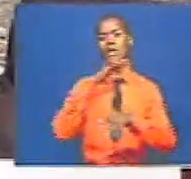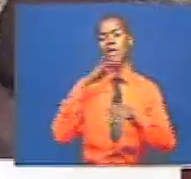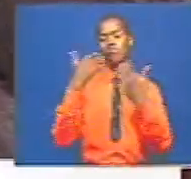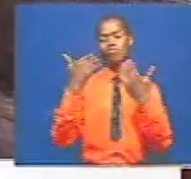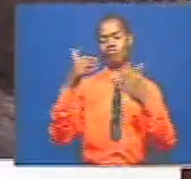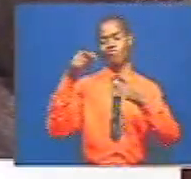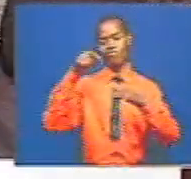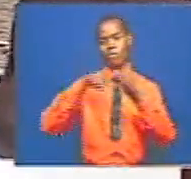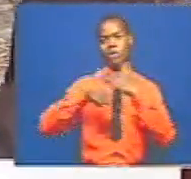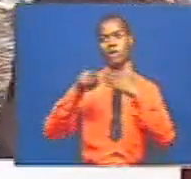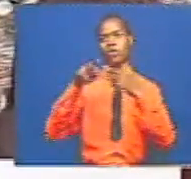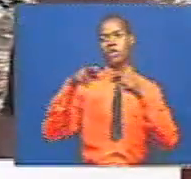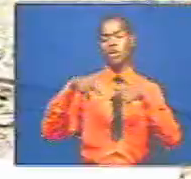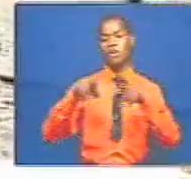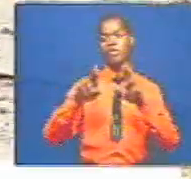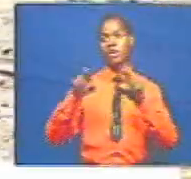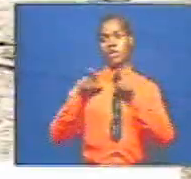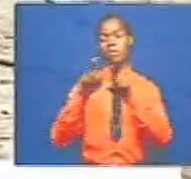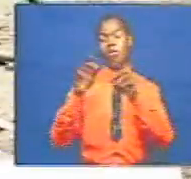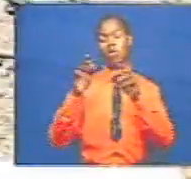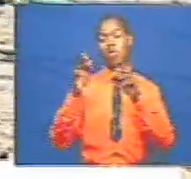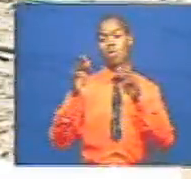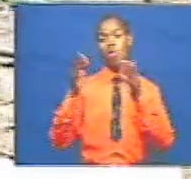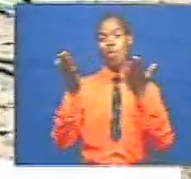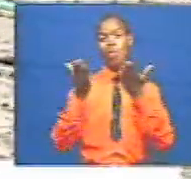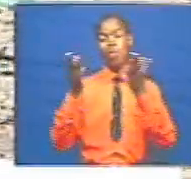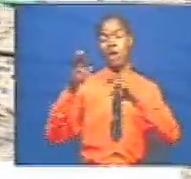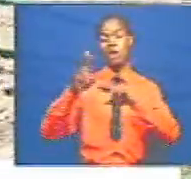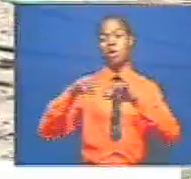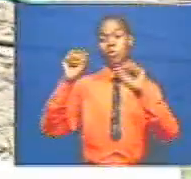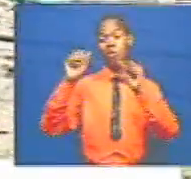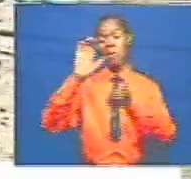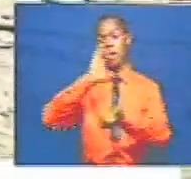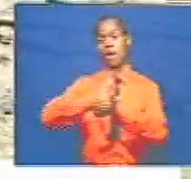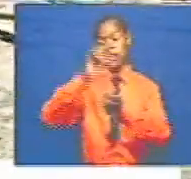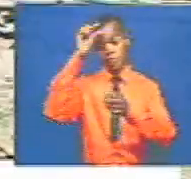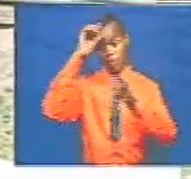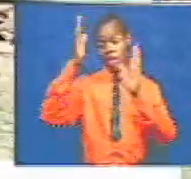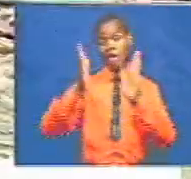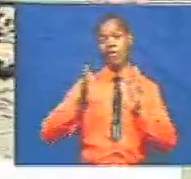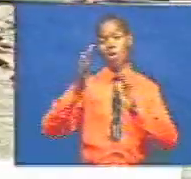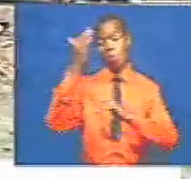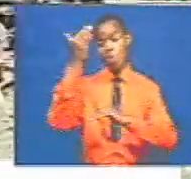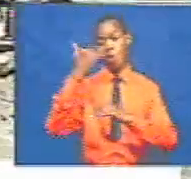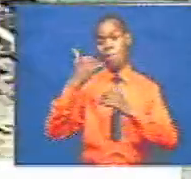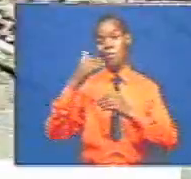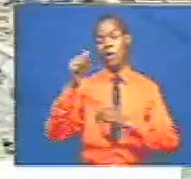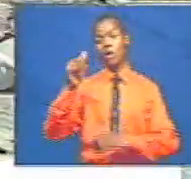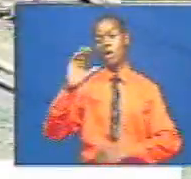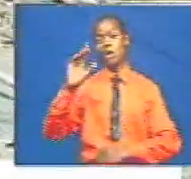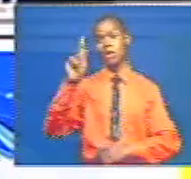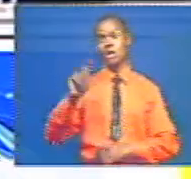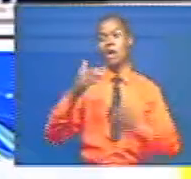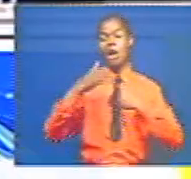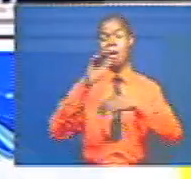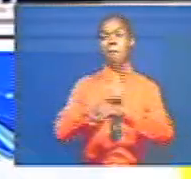assure you, from where I sit, I will arrest governors, because the act gives me permission and powers to arrest those